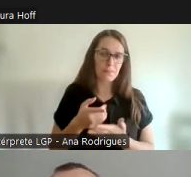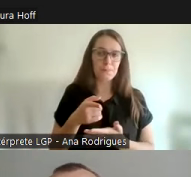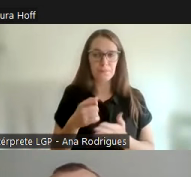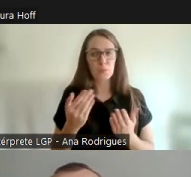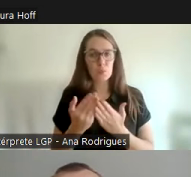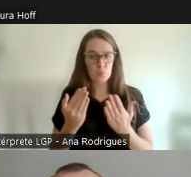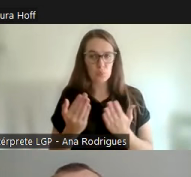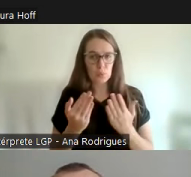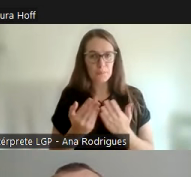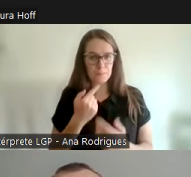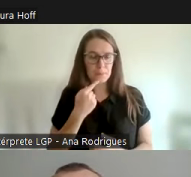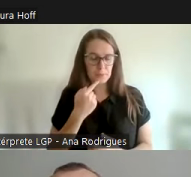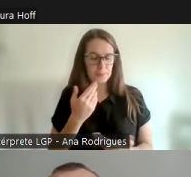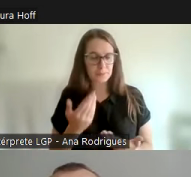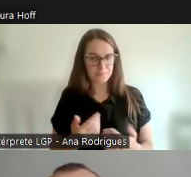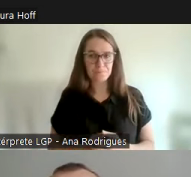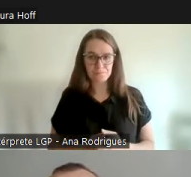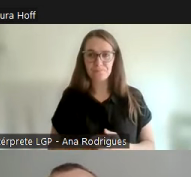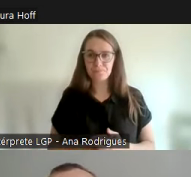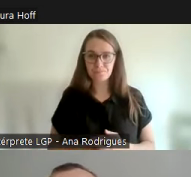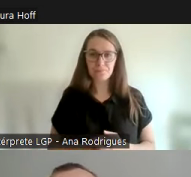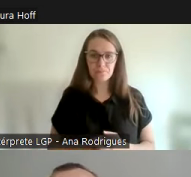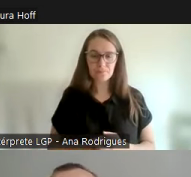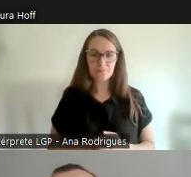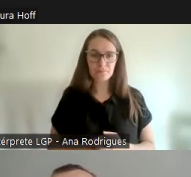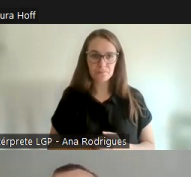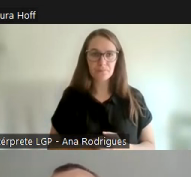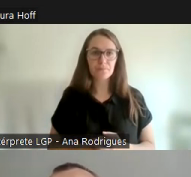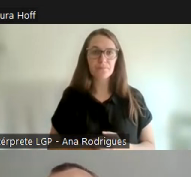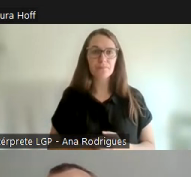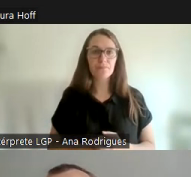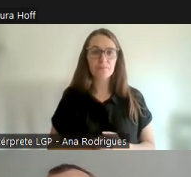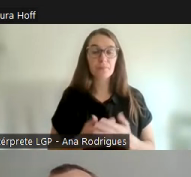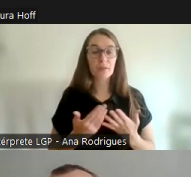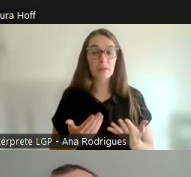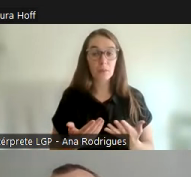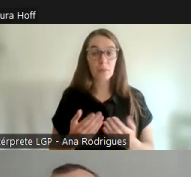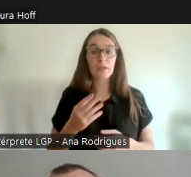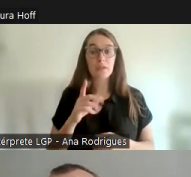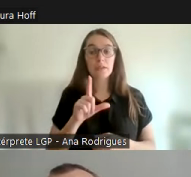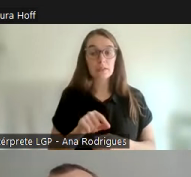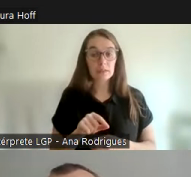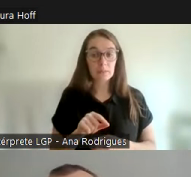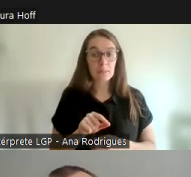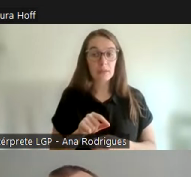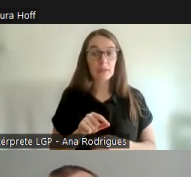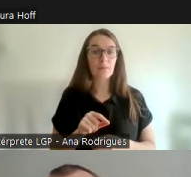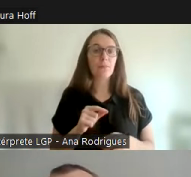student problems, Dr. Kálmán János, and the practical